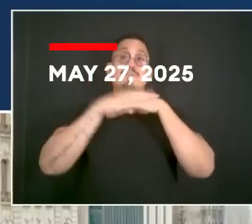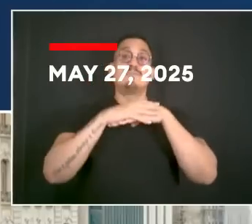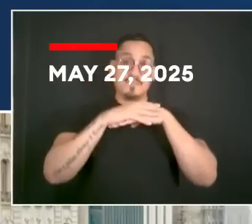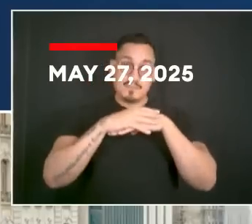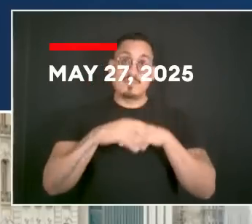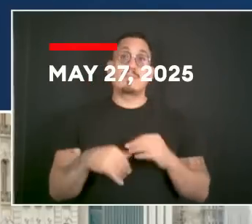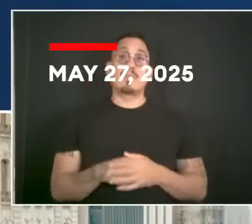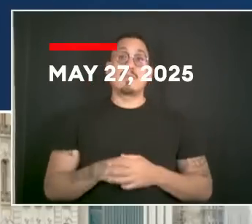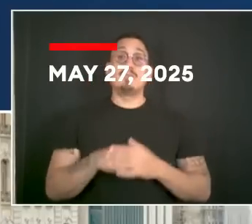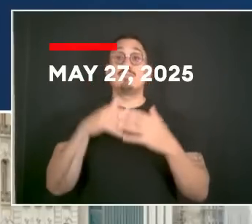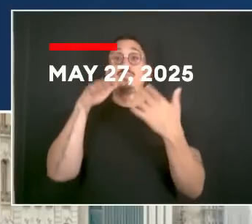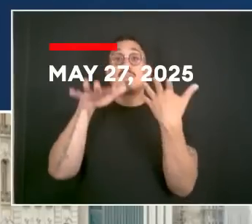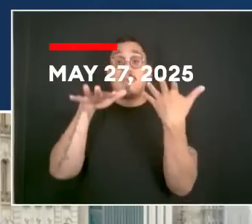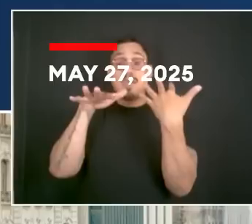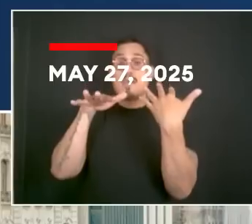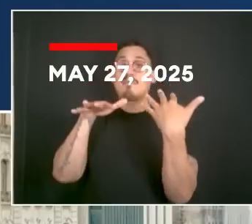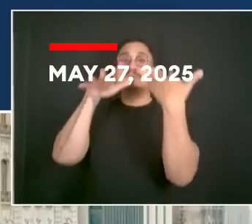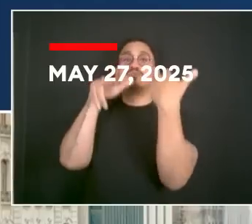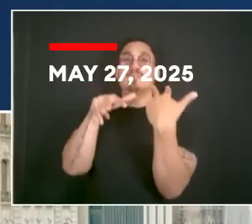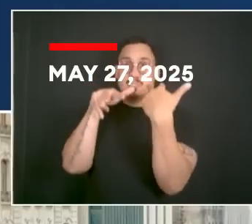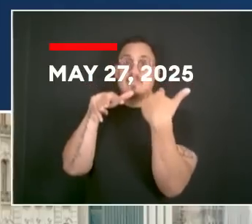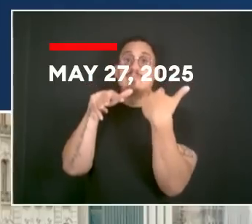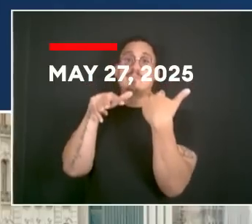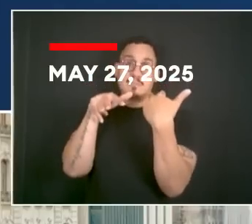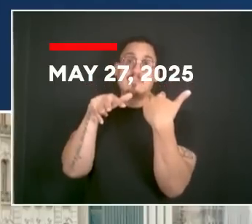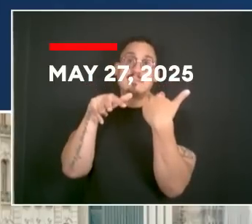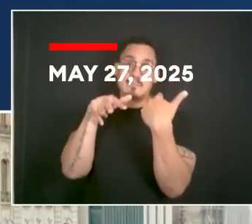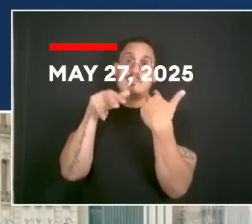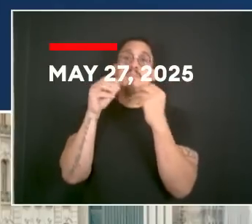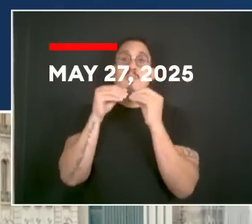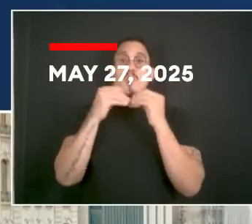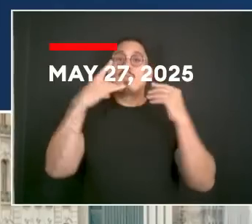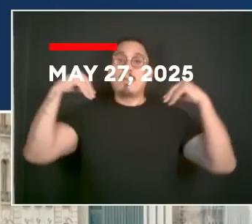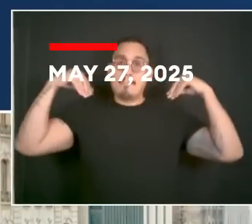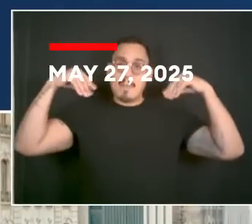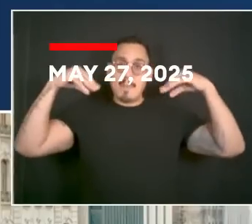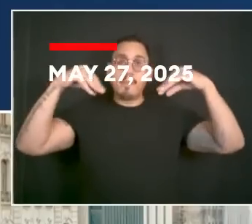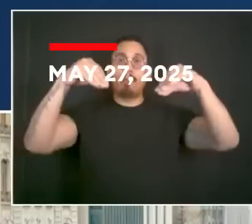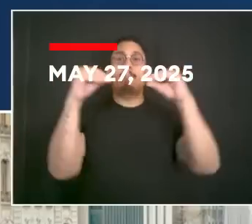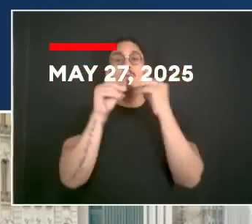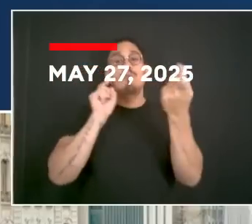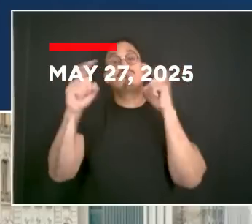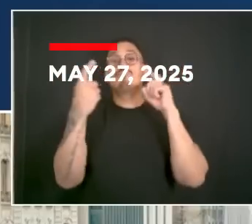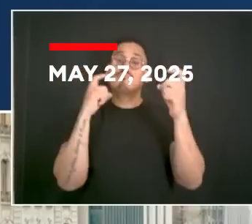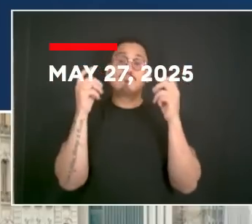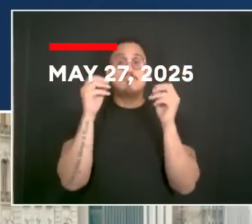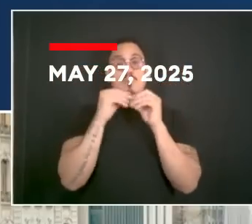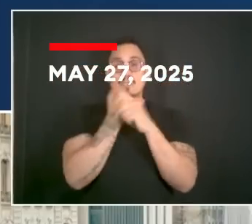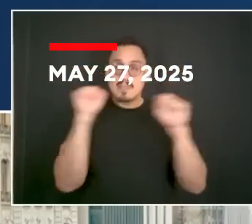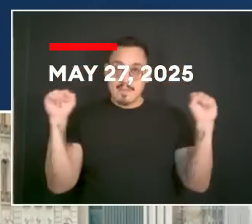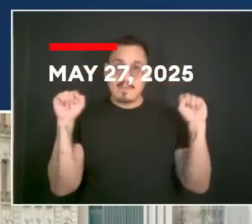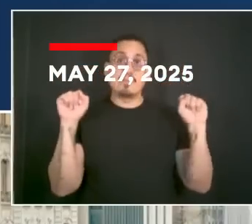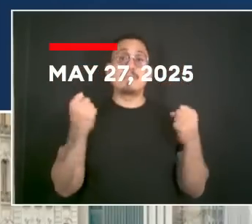to 3, and add plantings and lighting to make it a more walkable, greener, and safer. People spend money when they're able